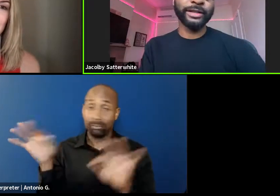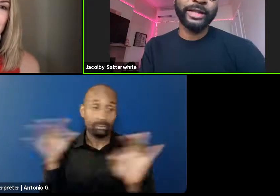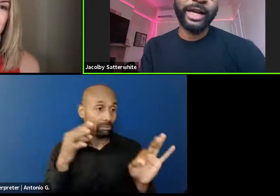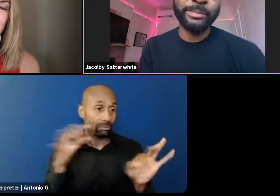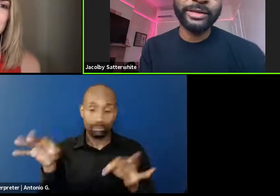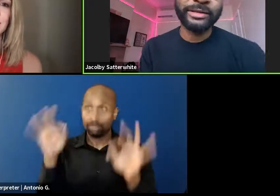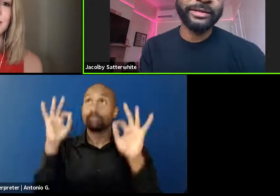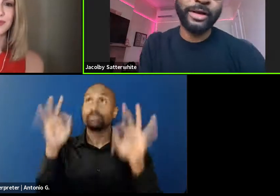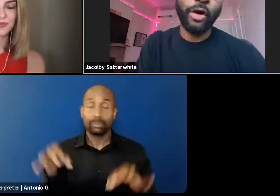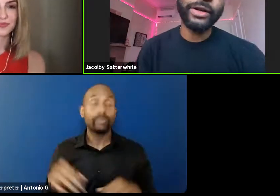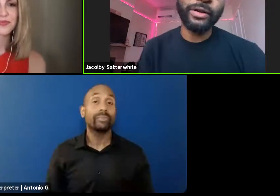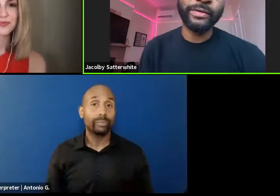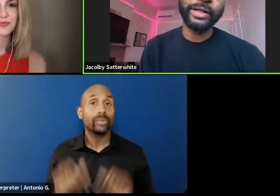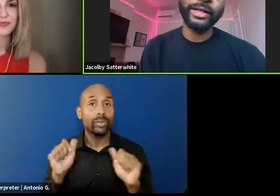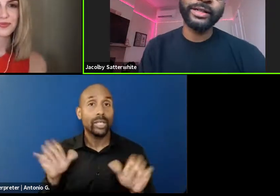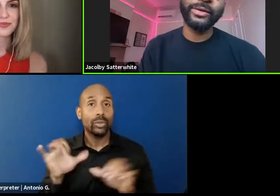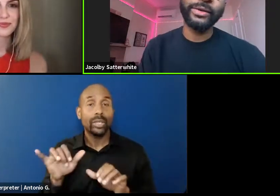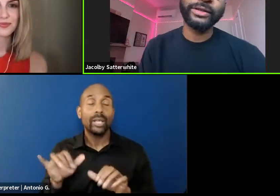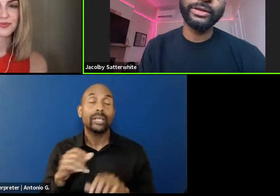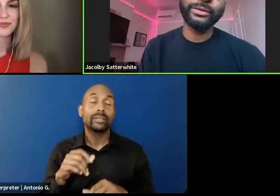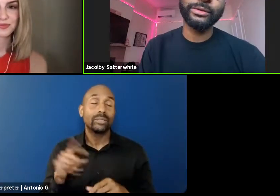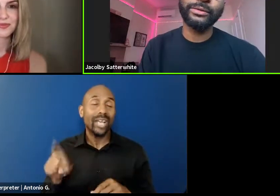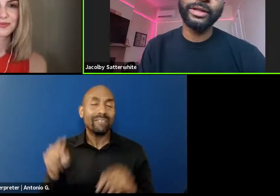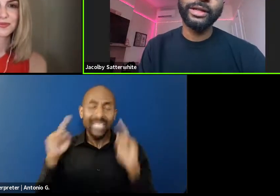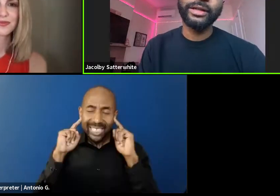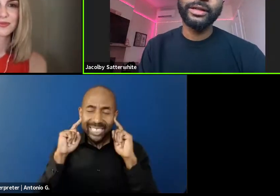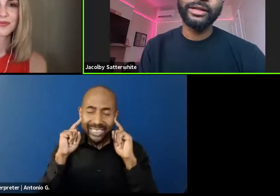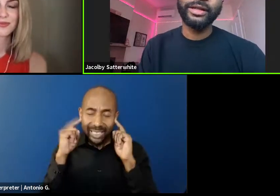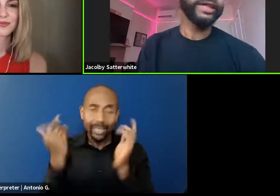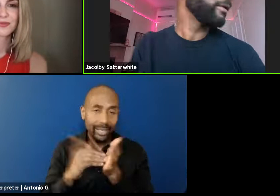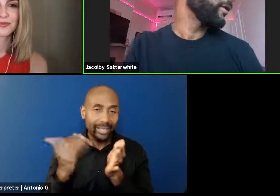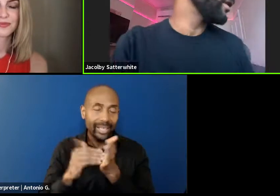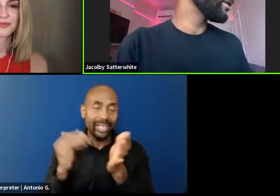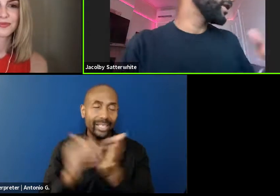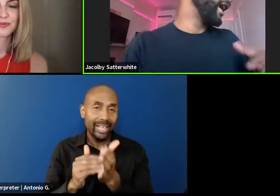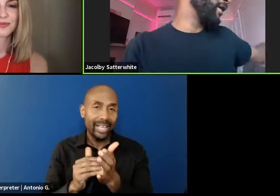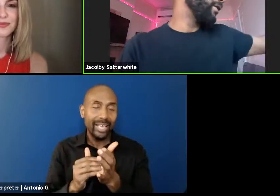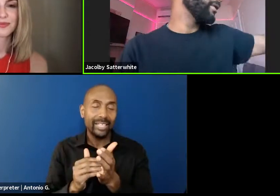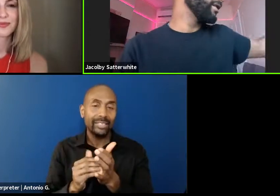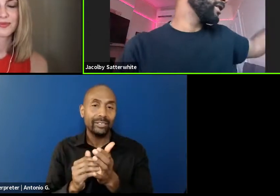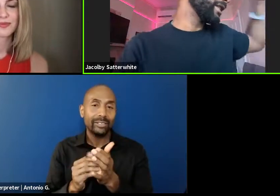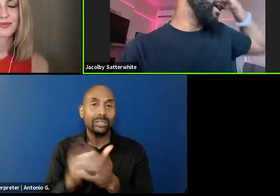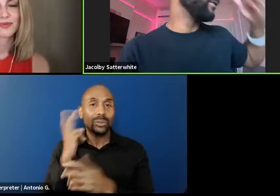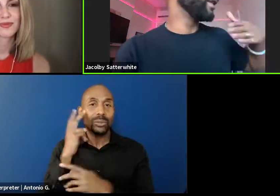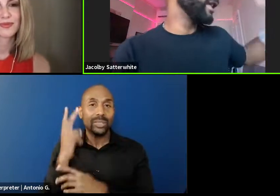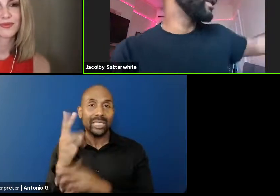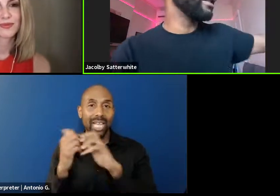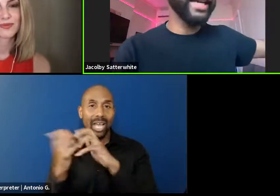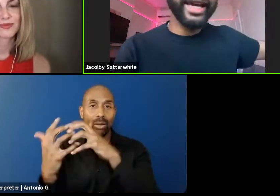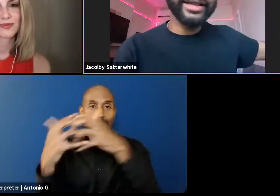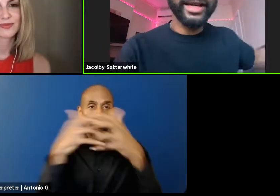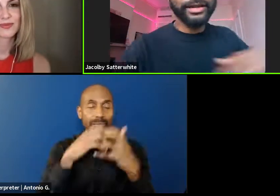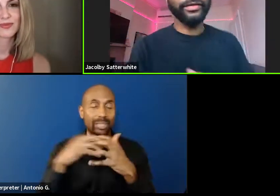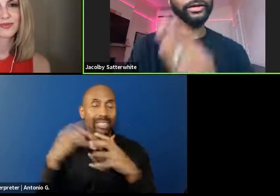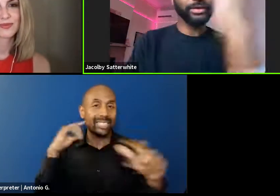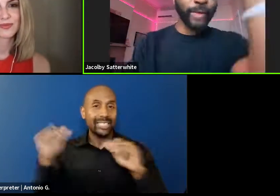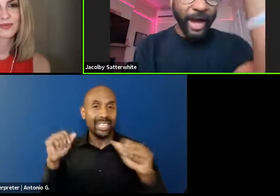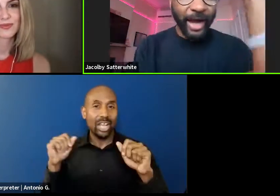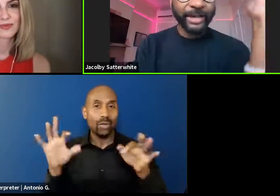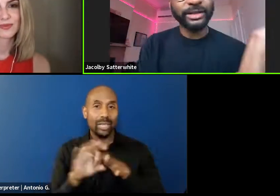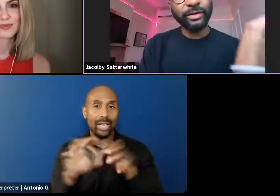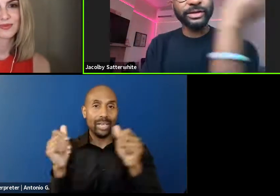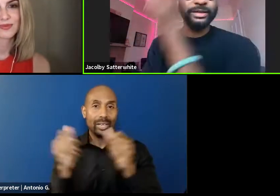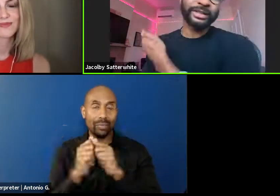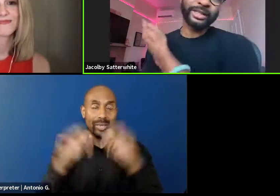you have to listen to the album over and over again in order to like see how the sound relates to the x-axis versus